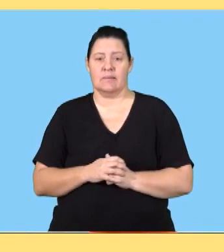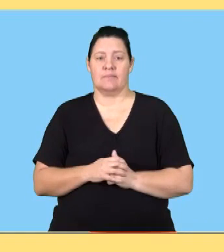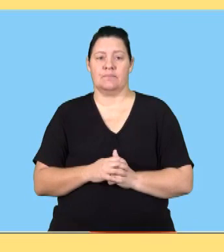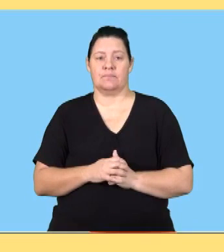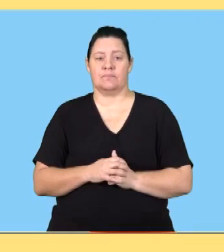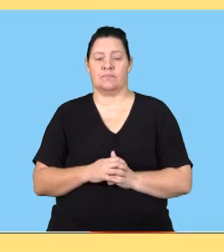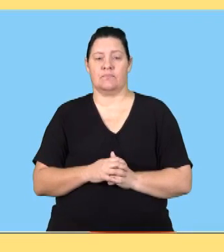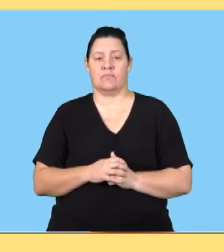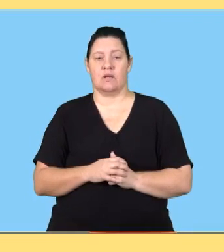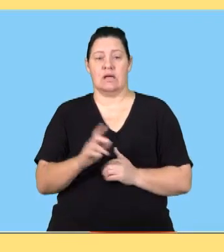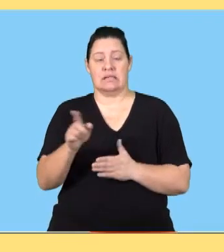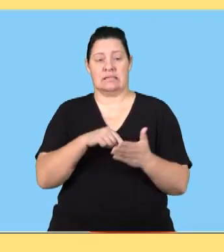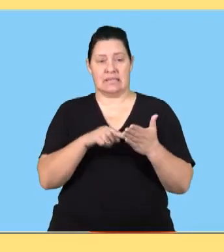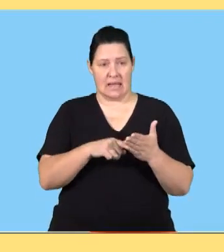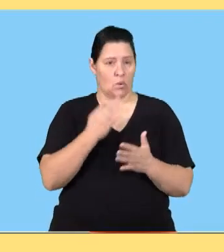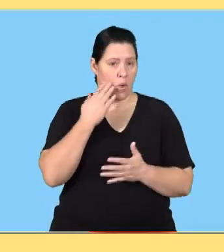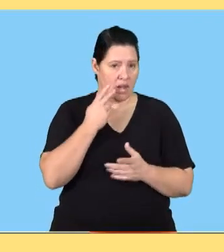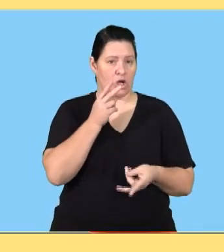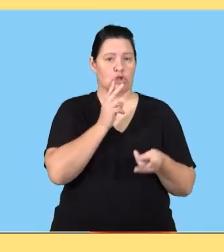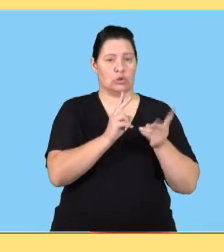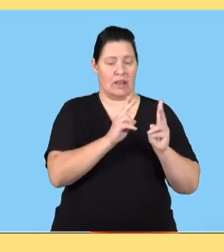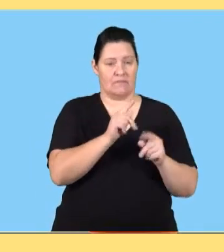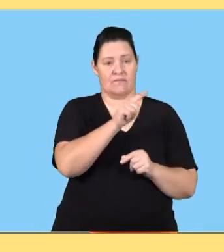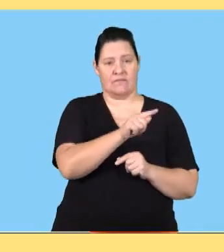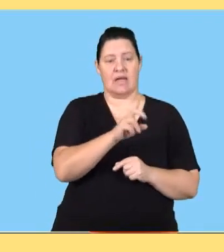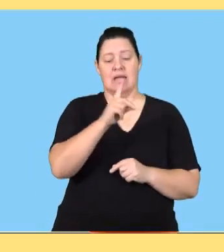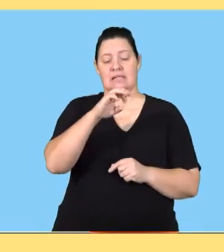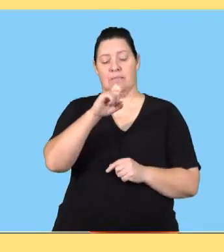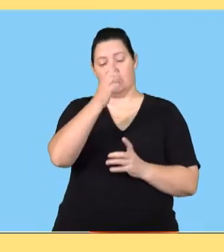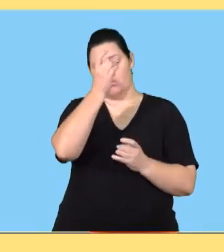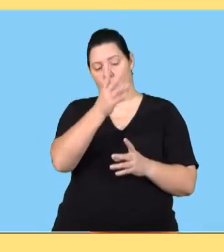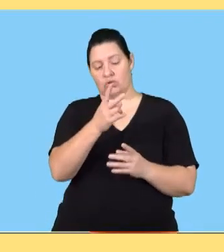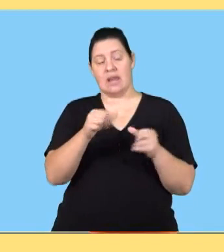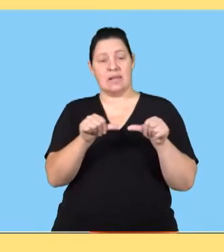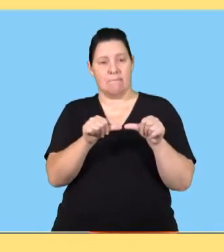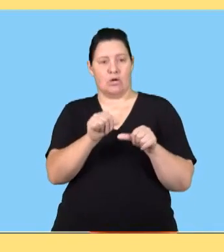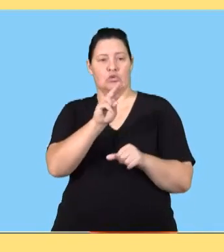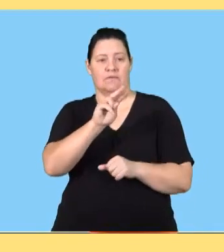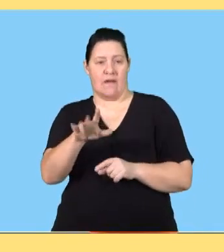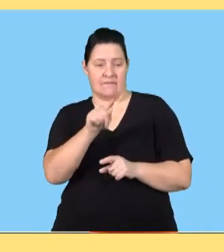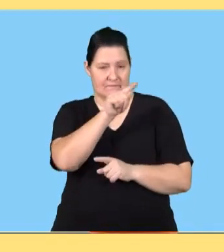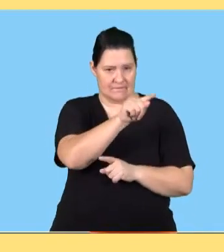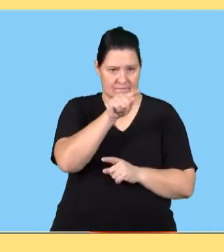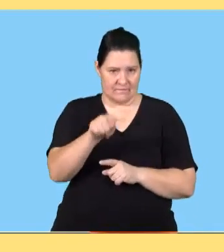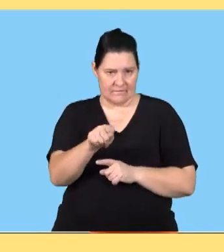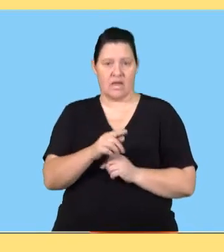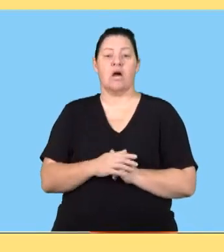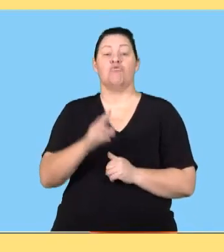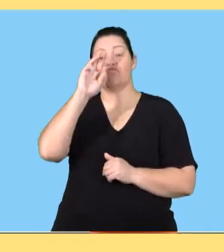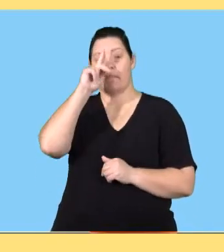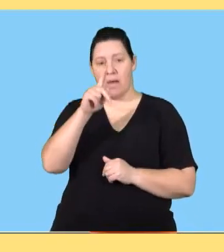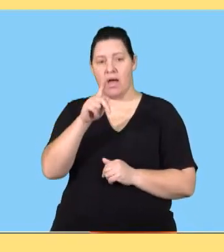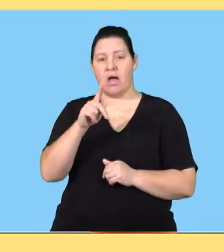going to take the date is going to be on the 12th. Then I'm going to say debit note number 25. And then